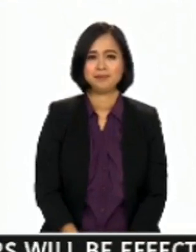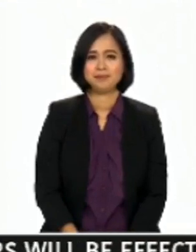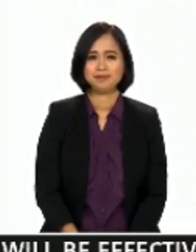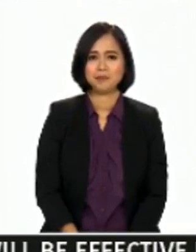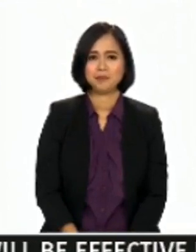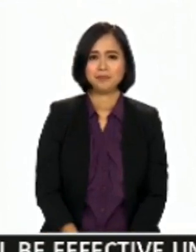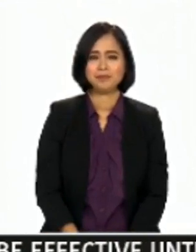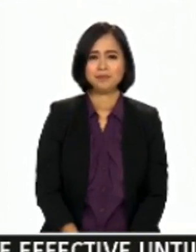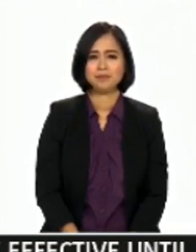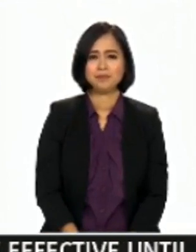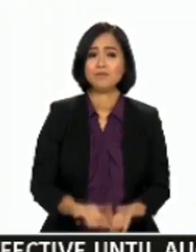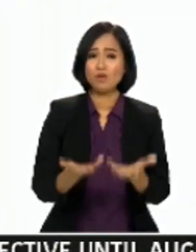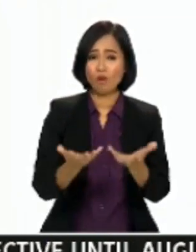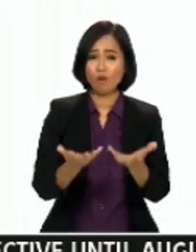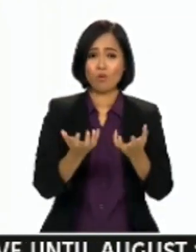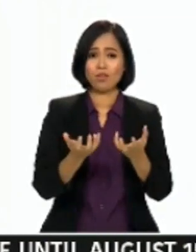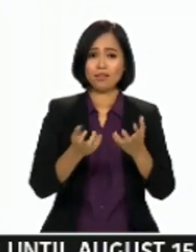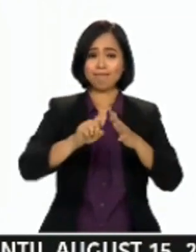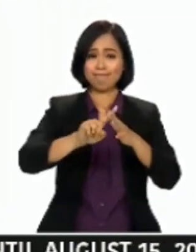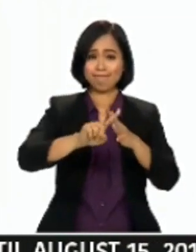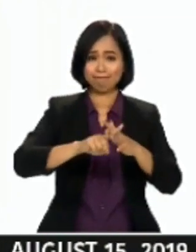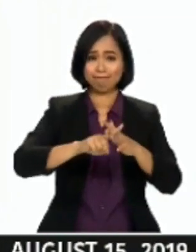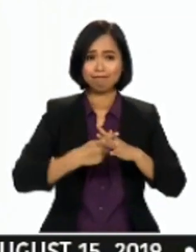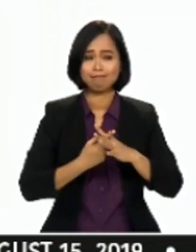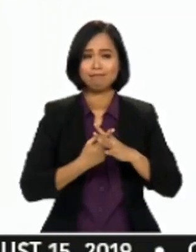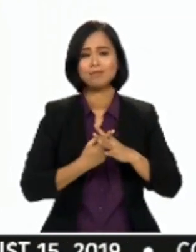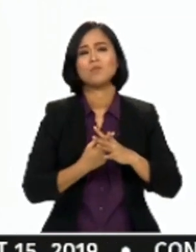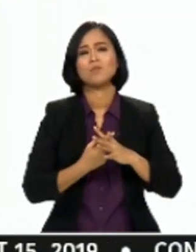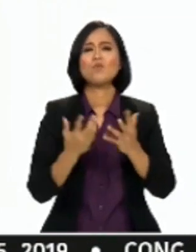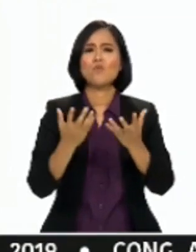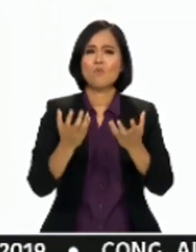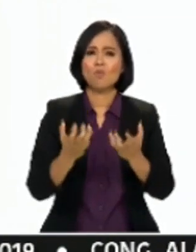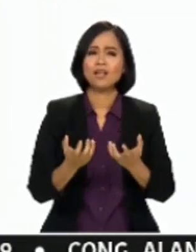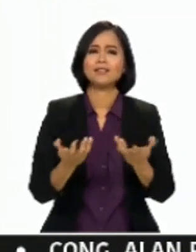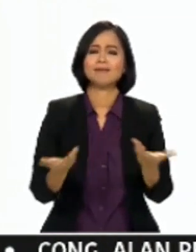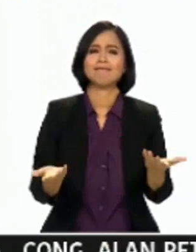Let me begin by extending my hand